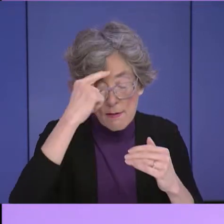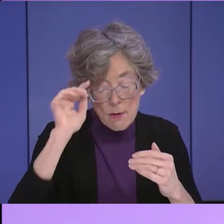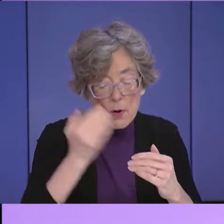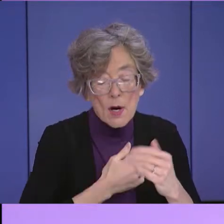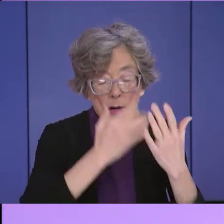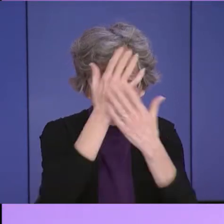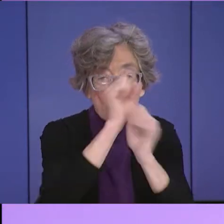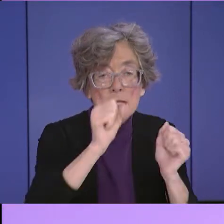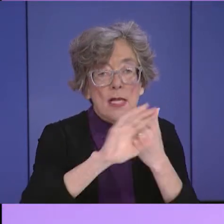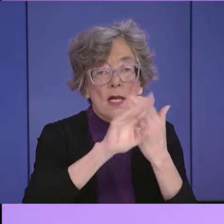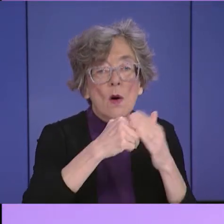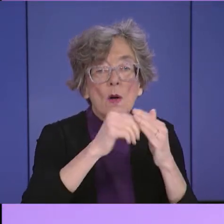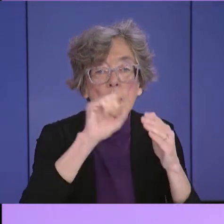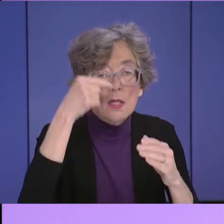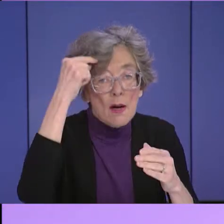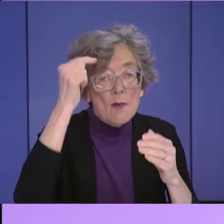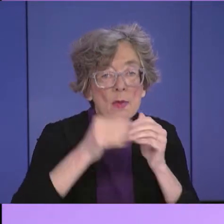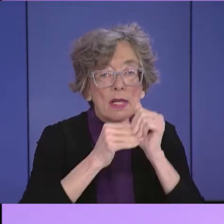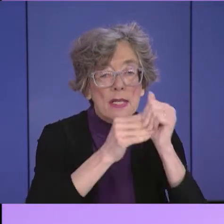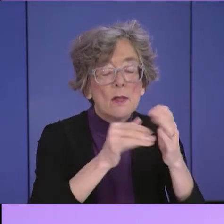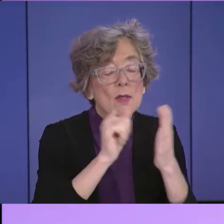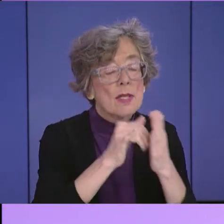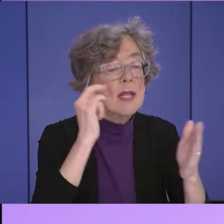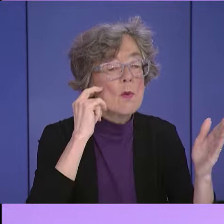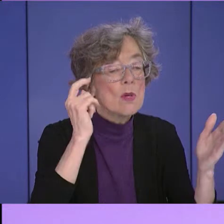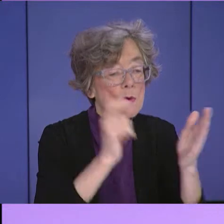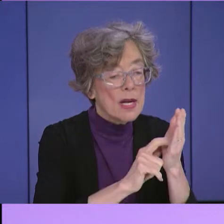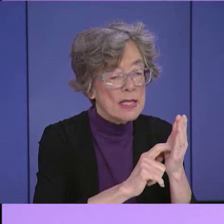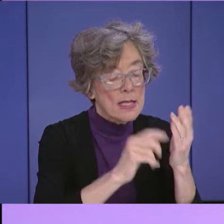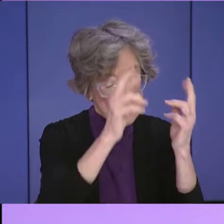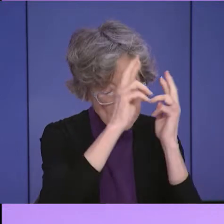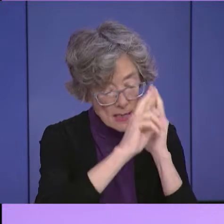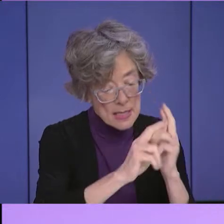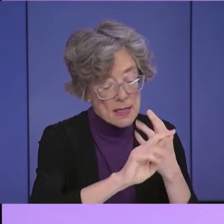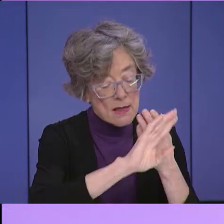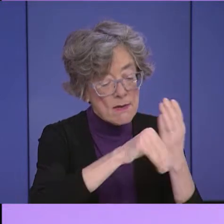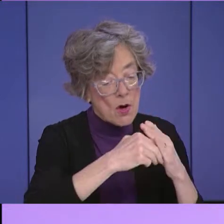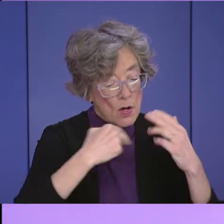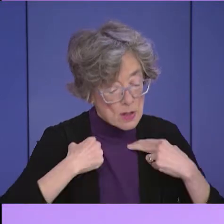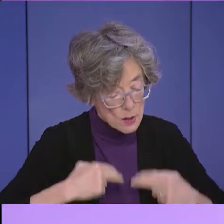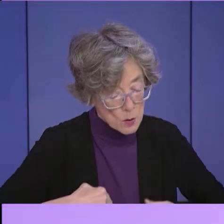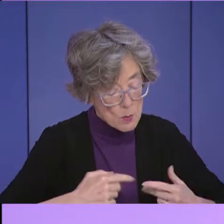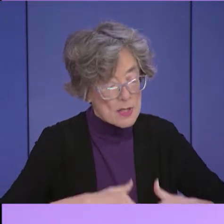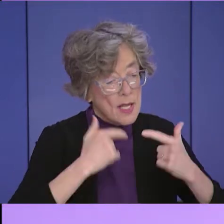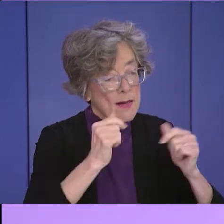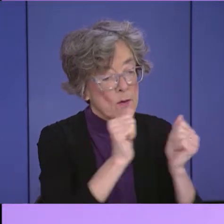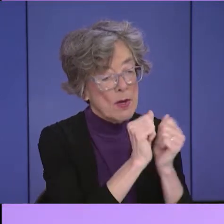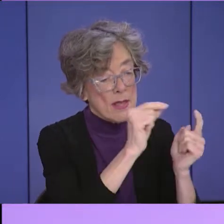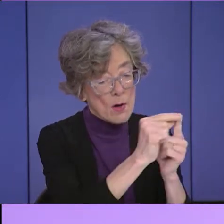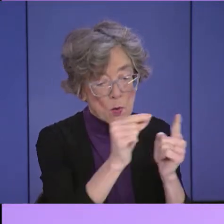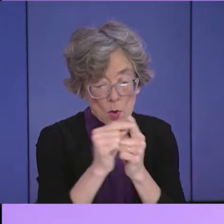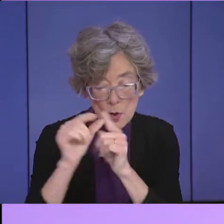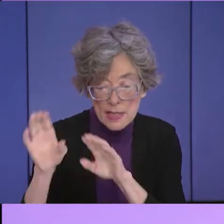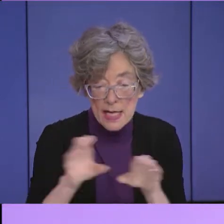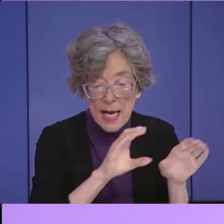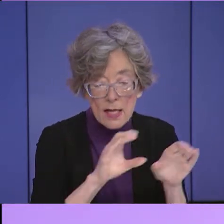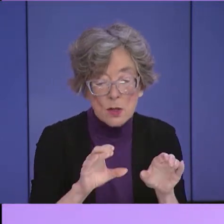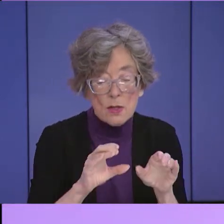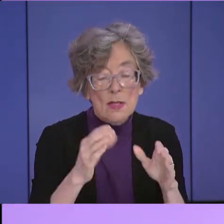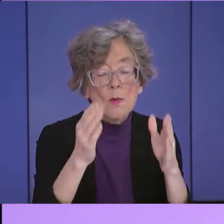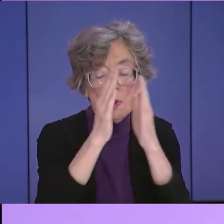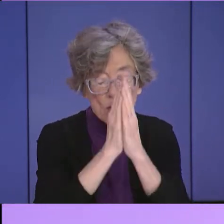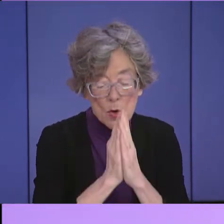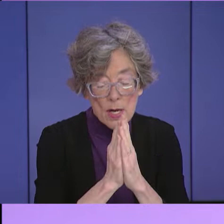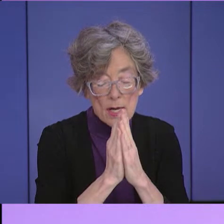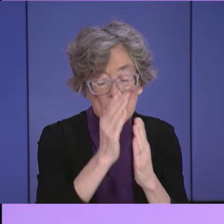and all civil leaders, that they would recognize the dignity of all human life in their words and actions, let